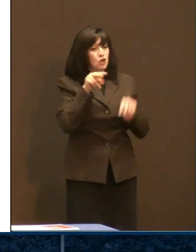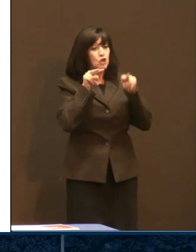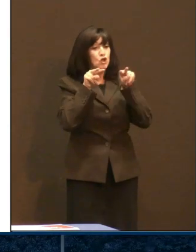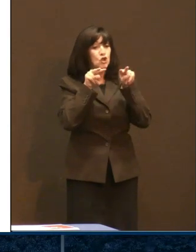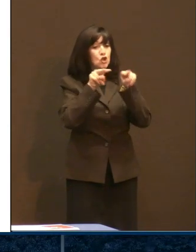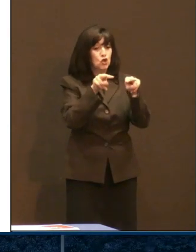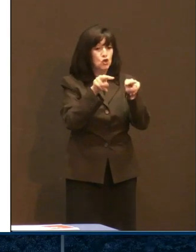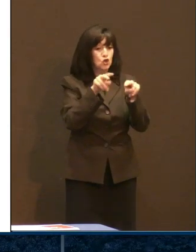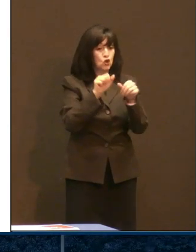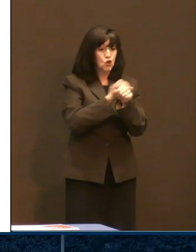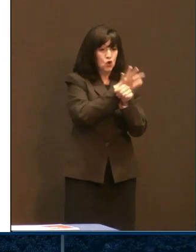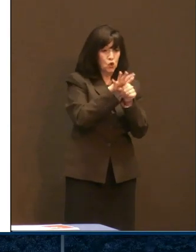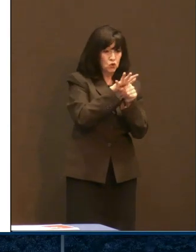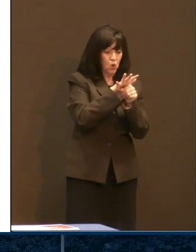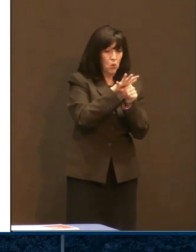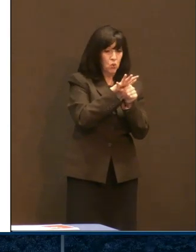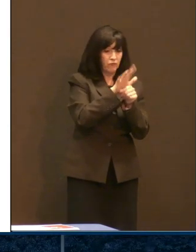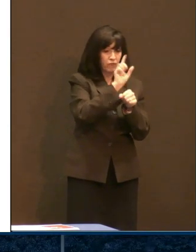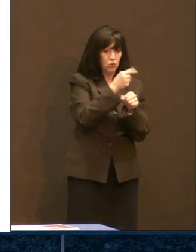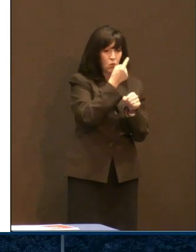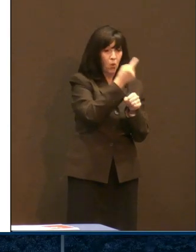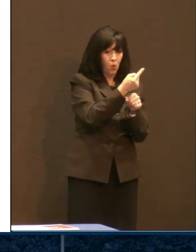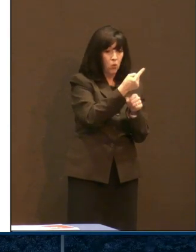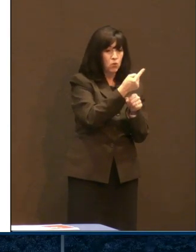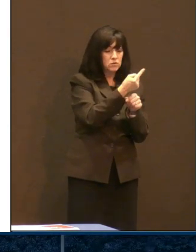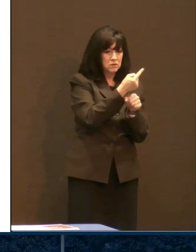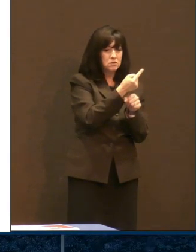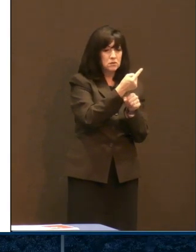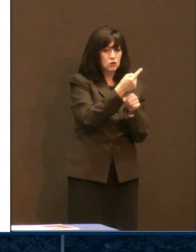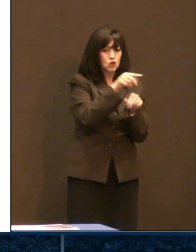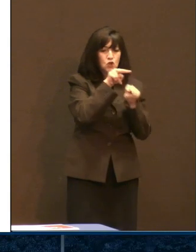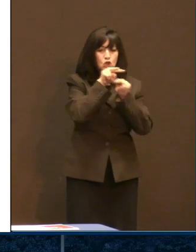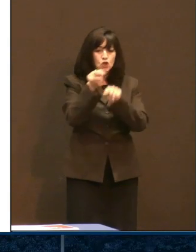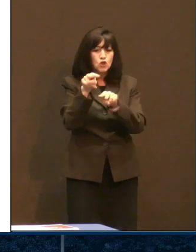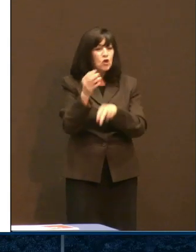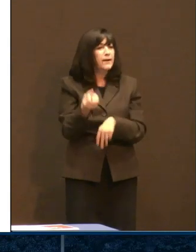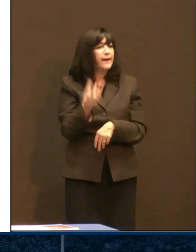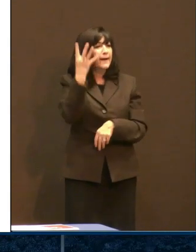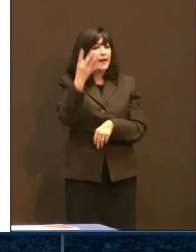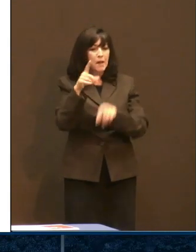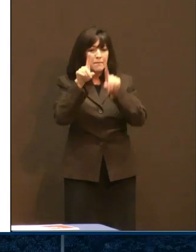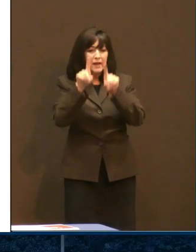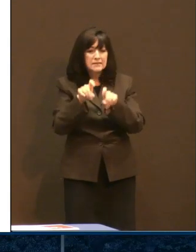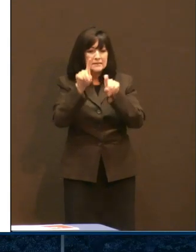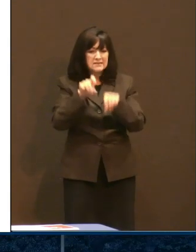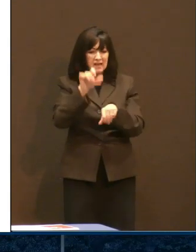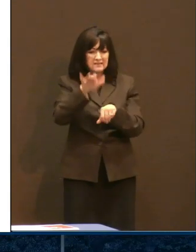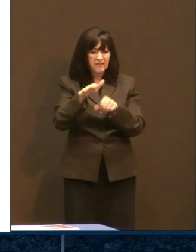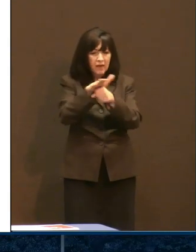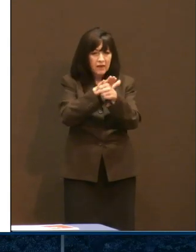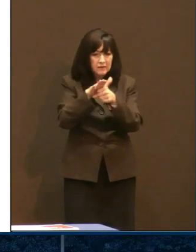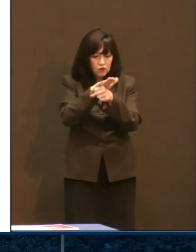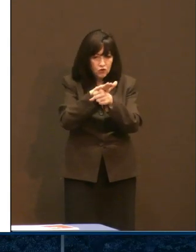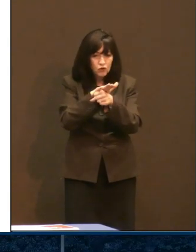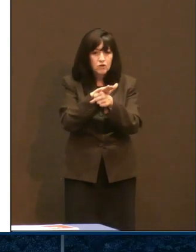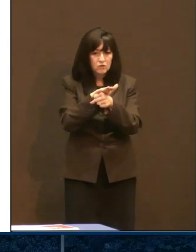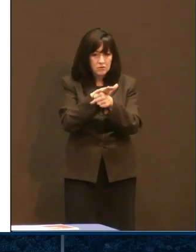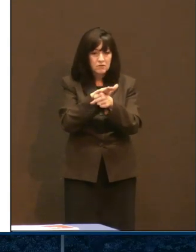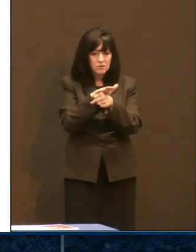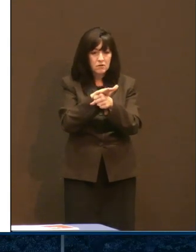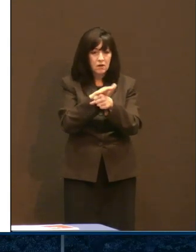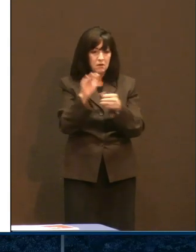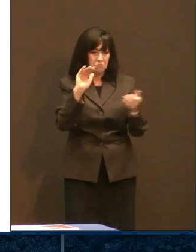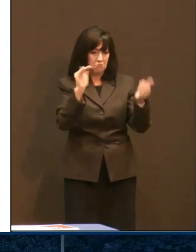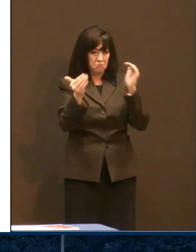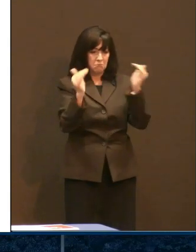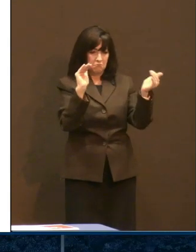positive cases, but also look at the number of tests in a certain subcategory. Compare